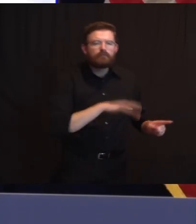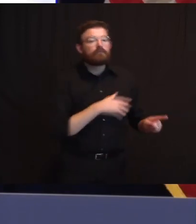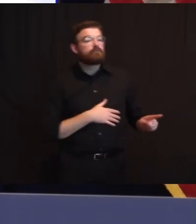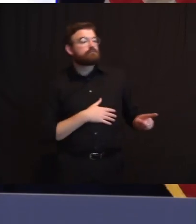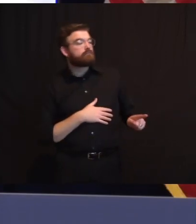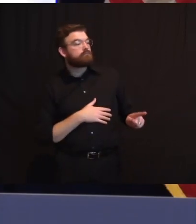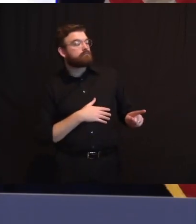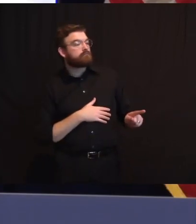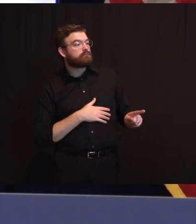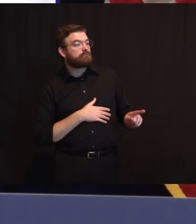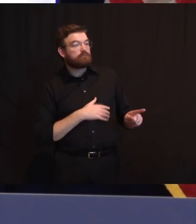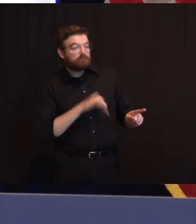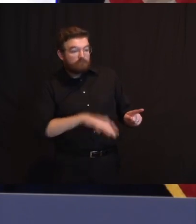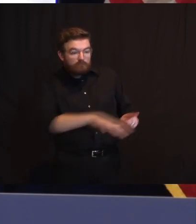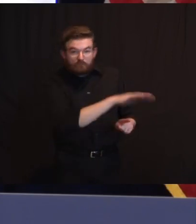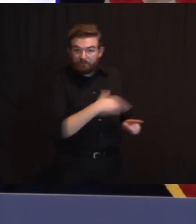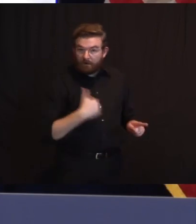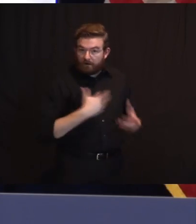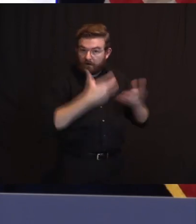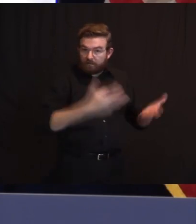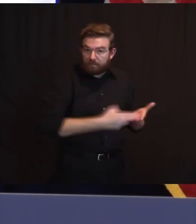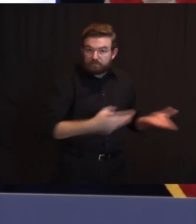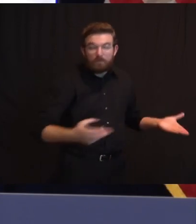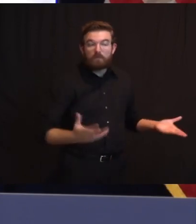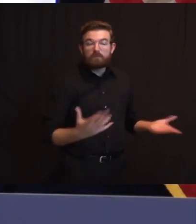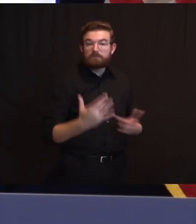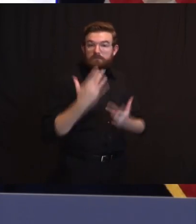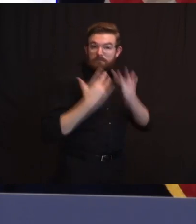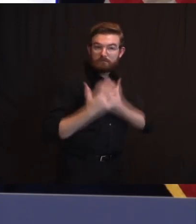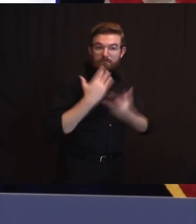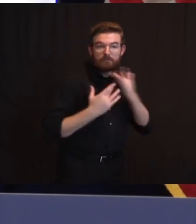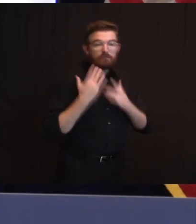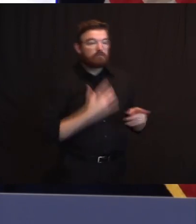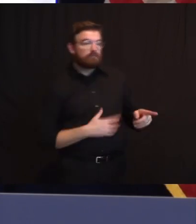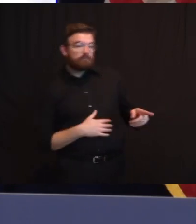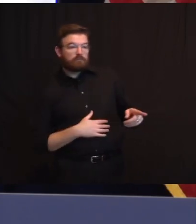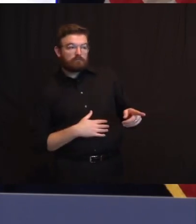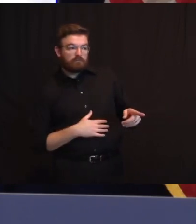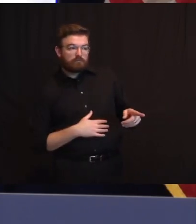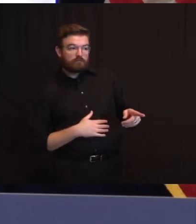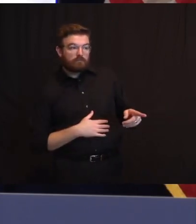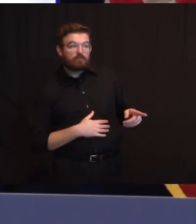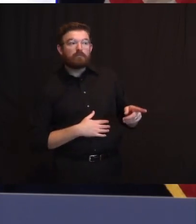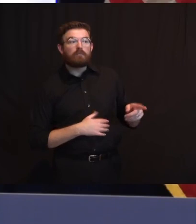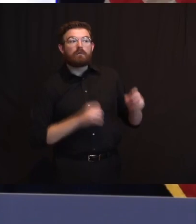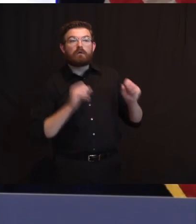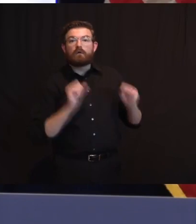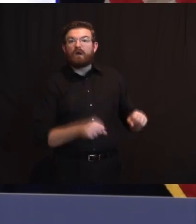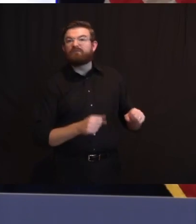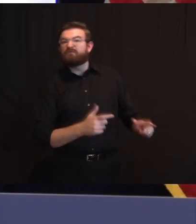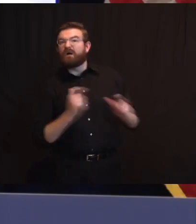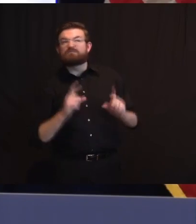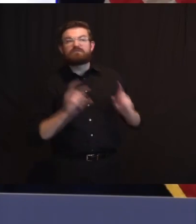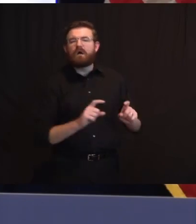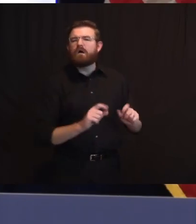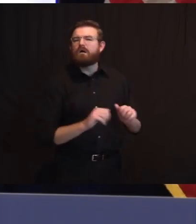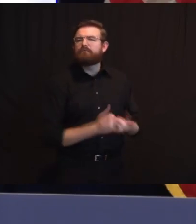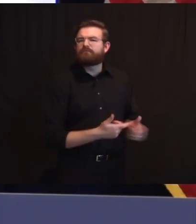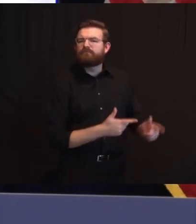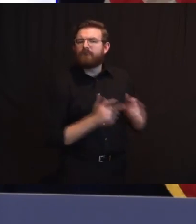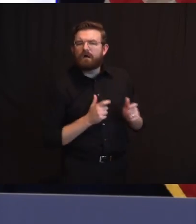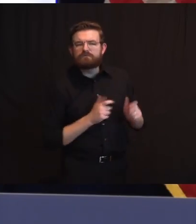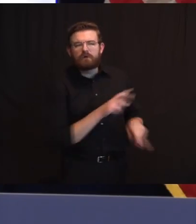capacity quickly. Applications for funding are due on August 9th, and we expect to announce the awards in